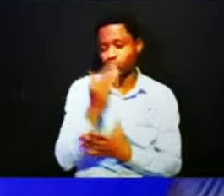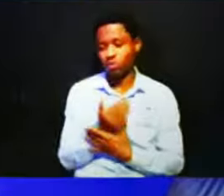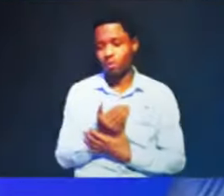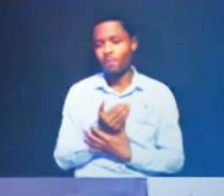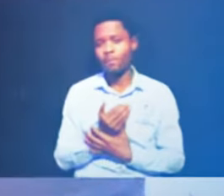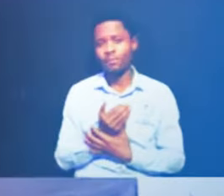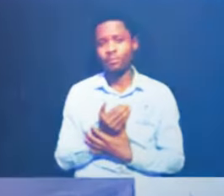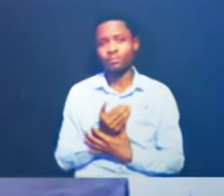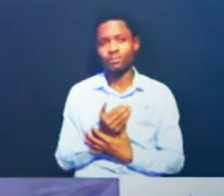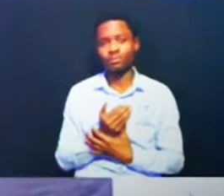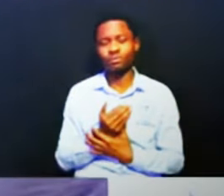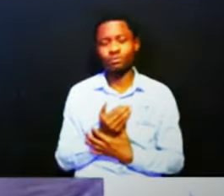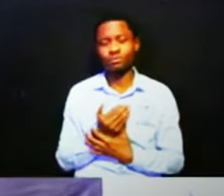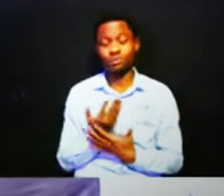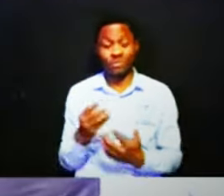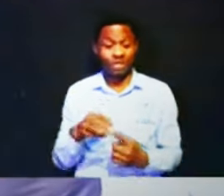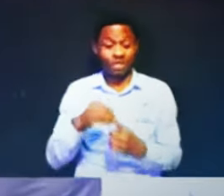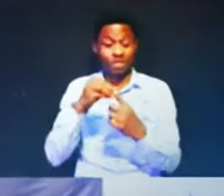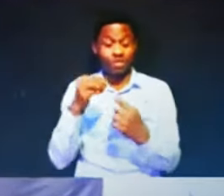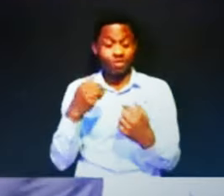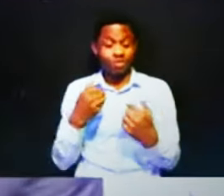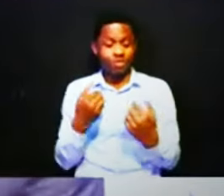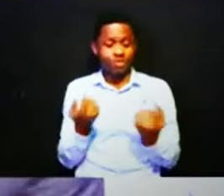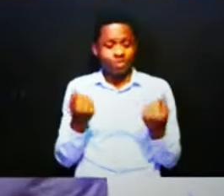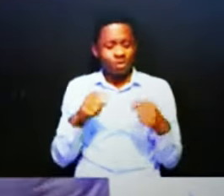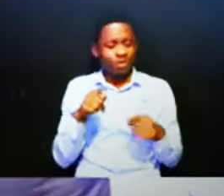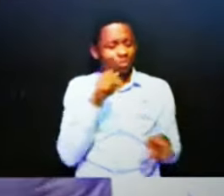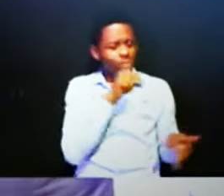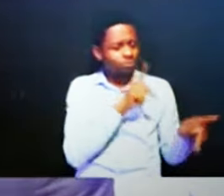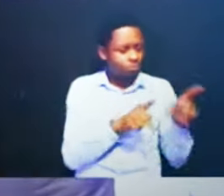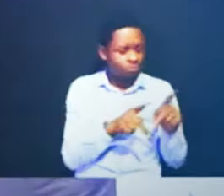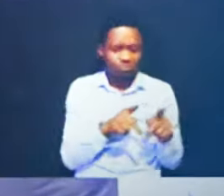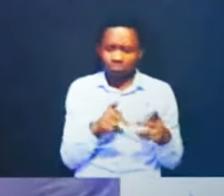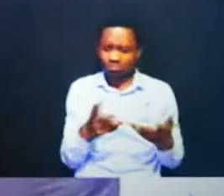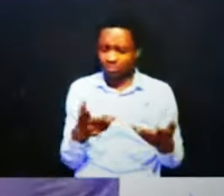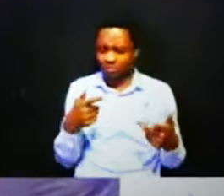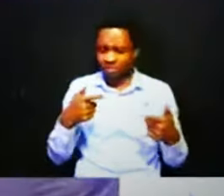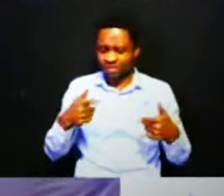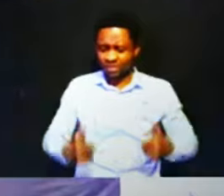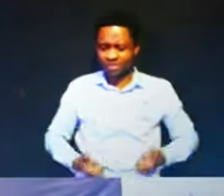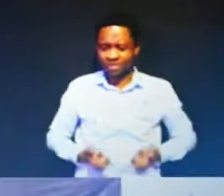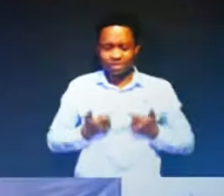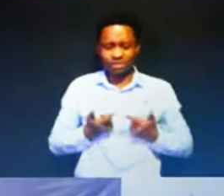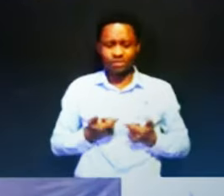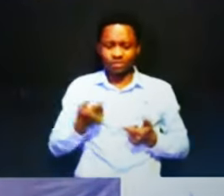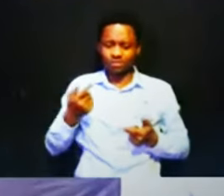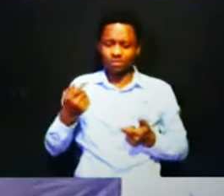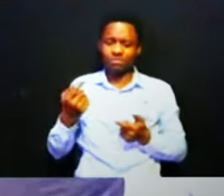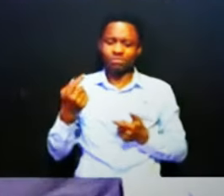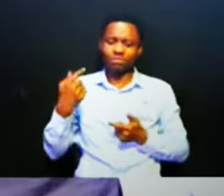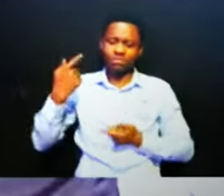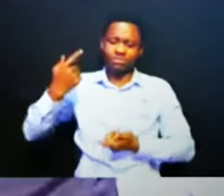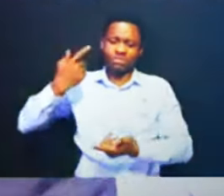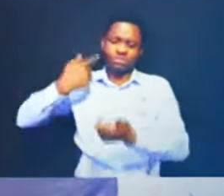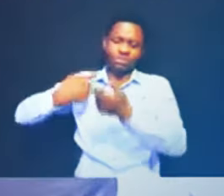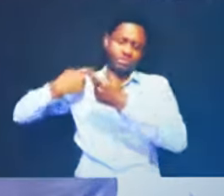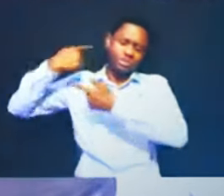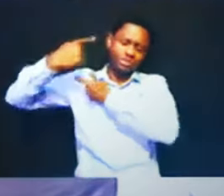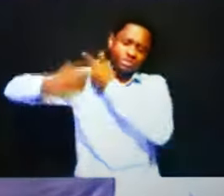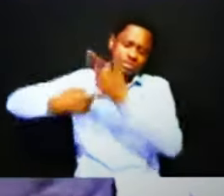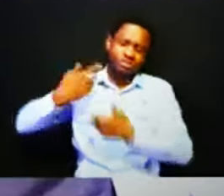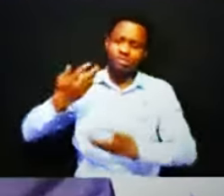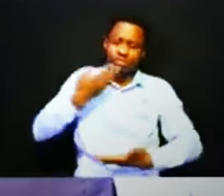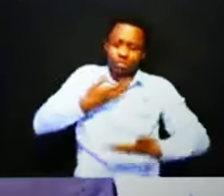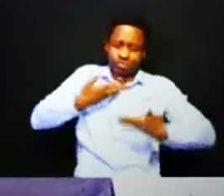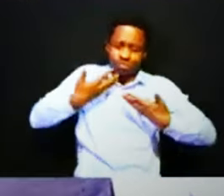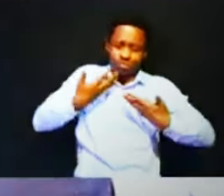Especially when activities of people living in a particular period or generation are steep in evil.